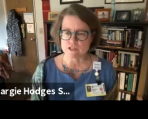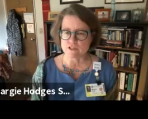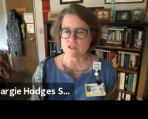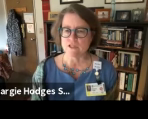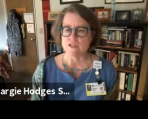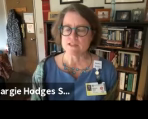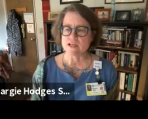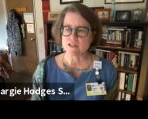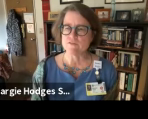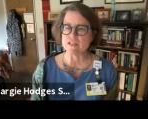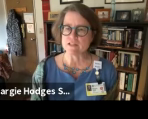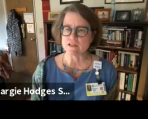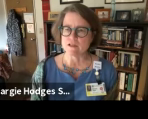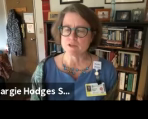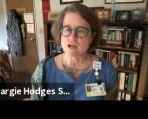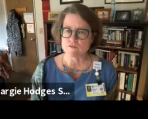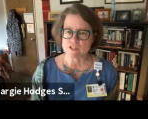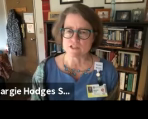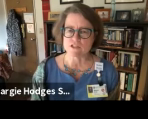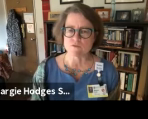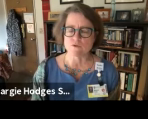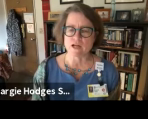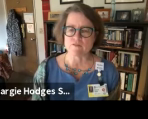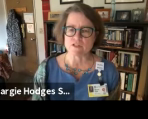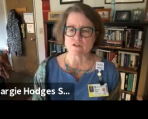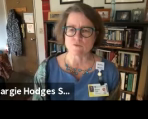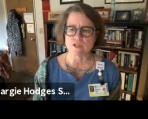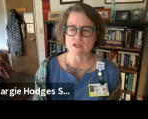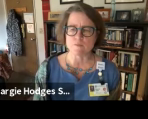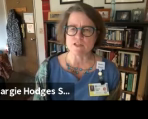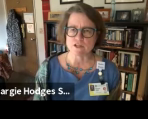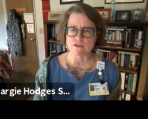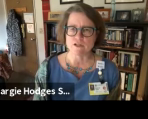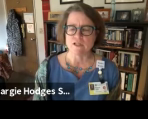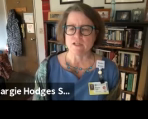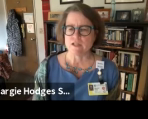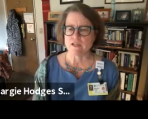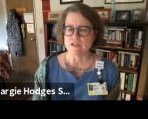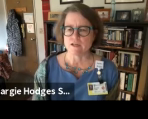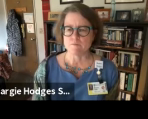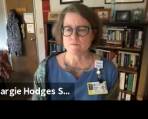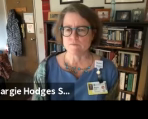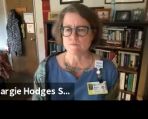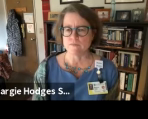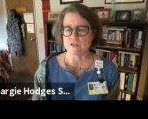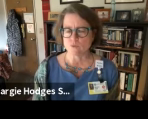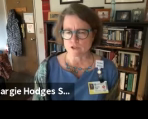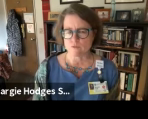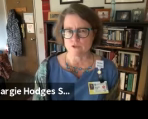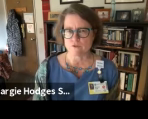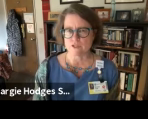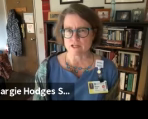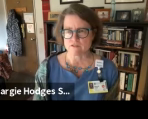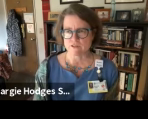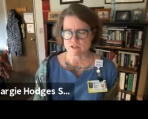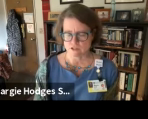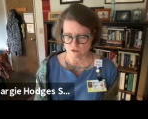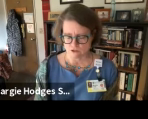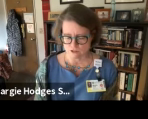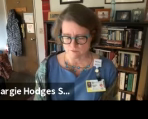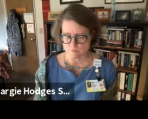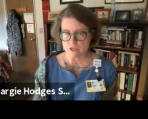the region to elevate the conversations that we were having so that we could help each other and in the work that we're doing at our